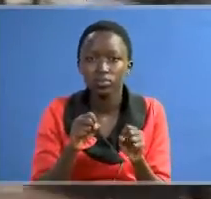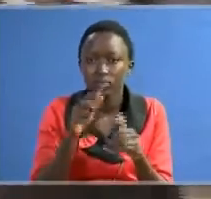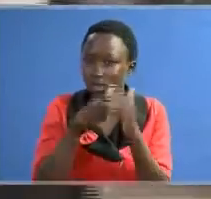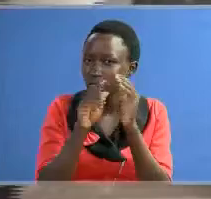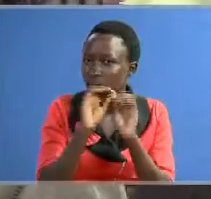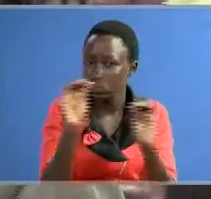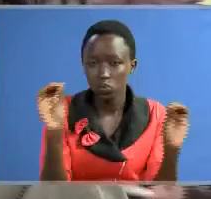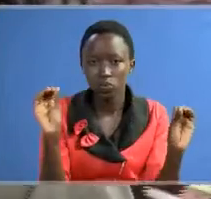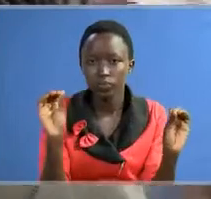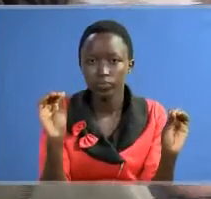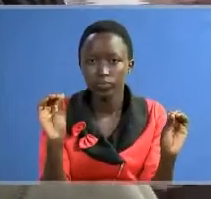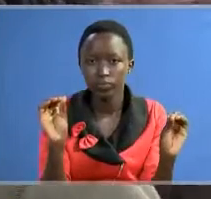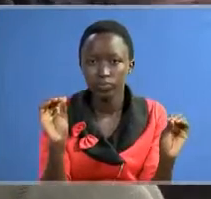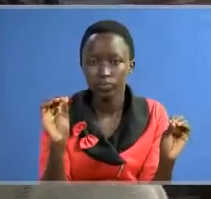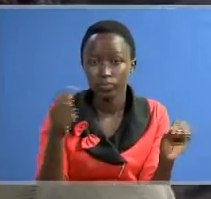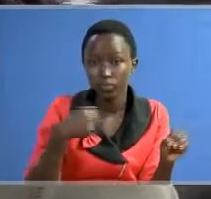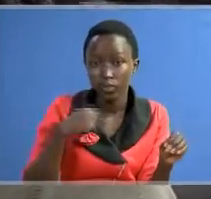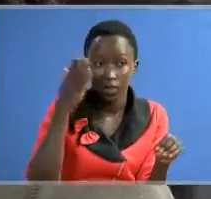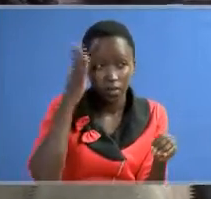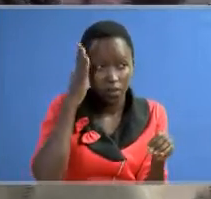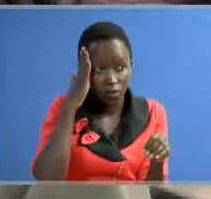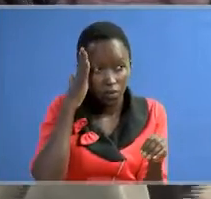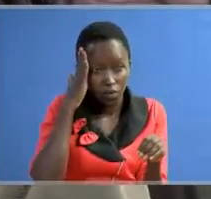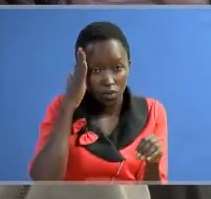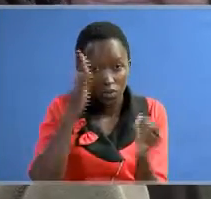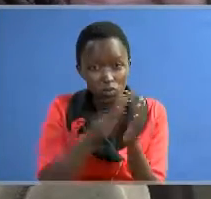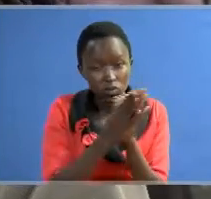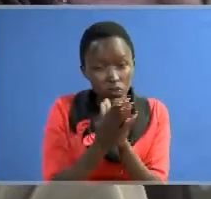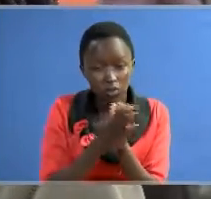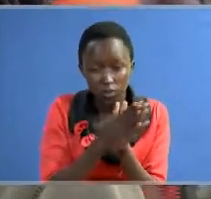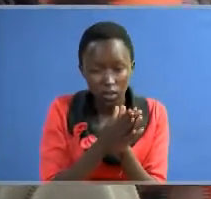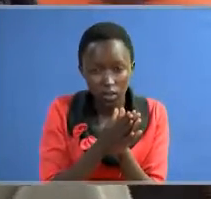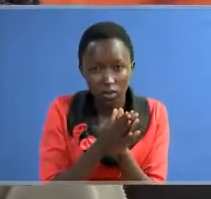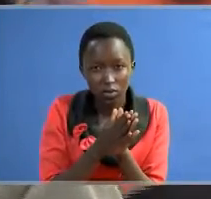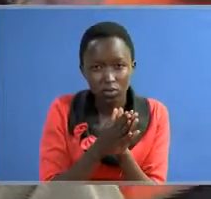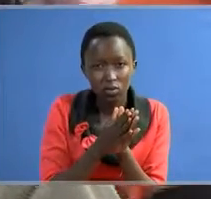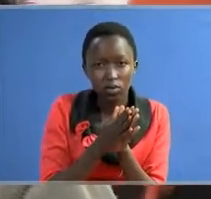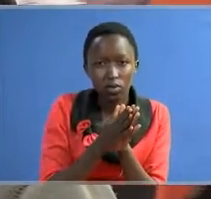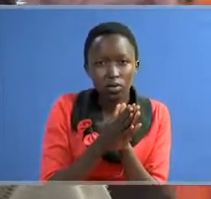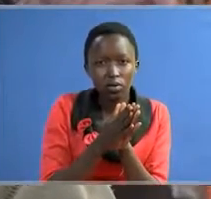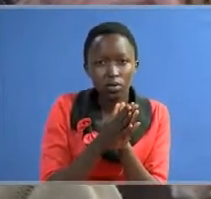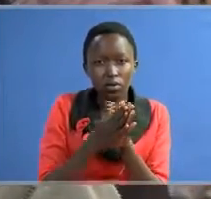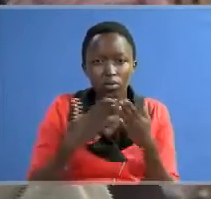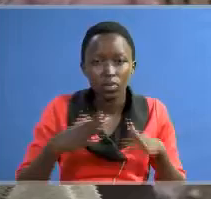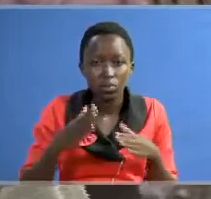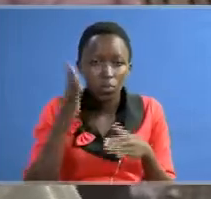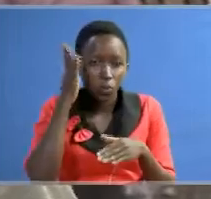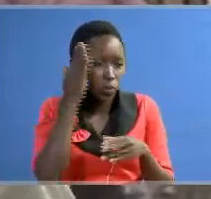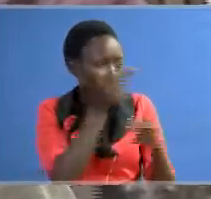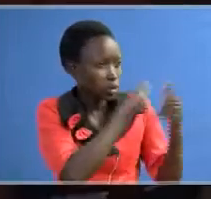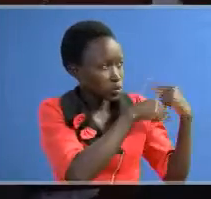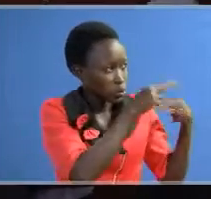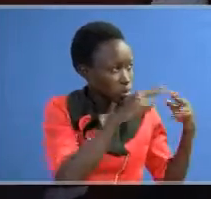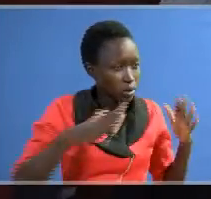Sijaingia. Mimi najua ni story na wase kujulishwa historia venye